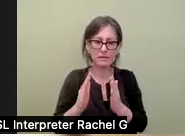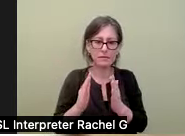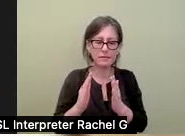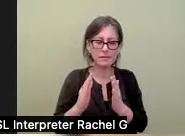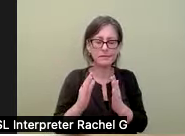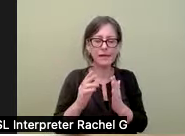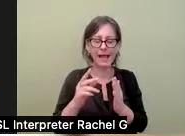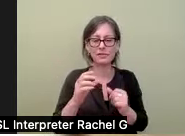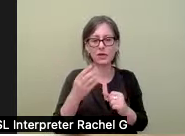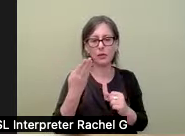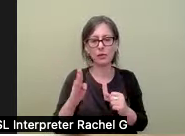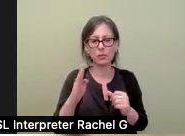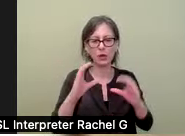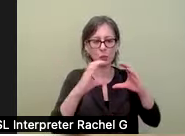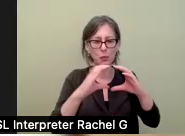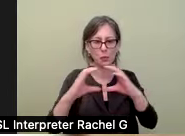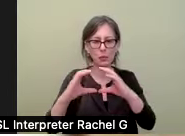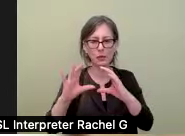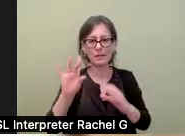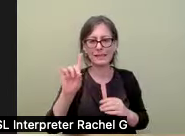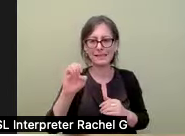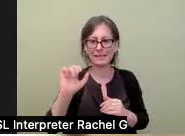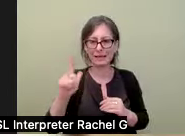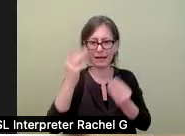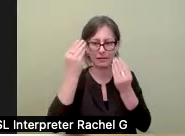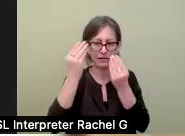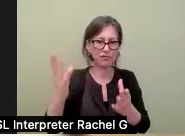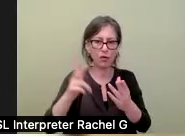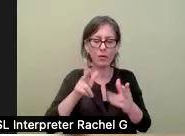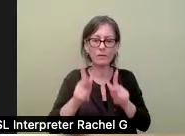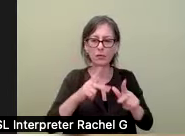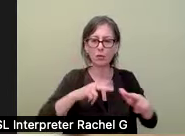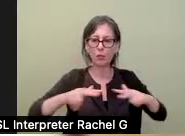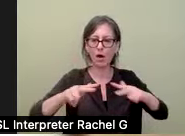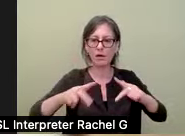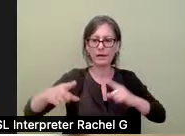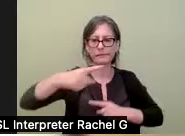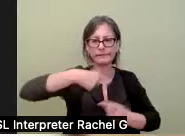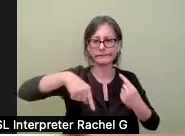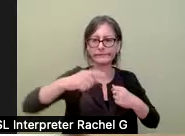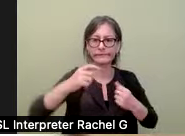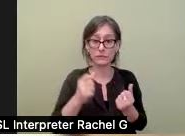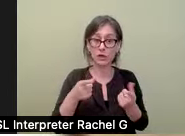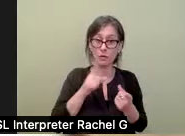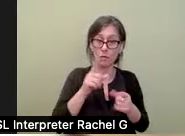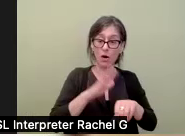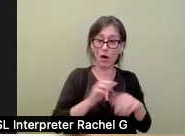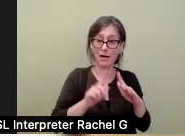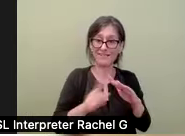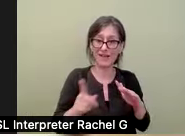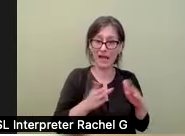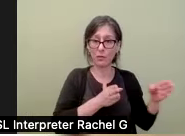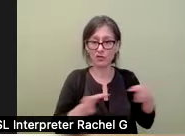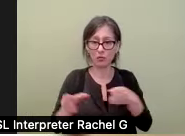circle decals would provide clear messaging to pedestrians, not only that they're on an evacuation route, but